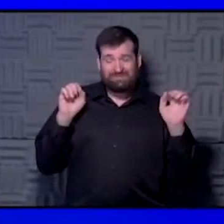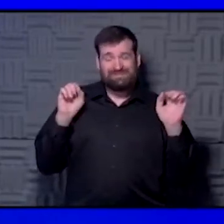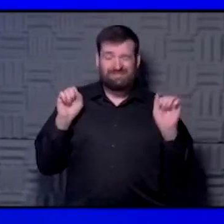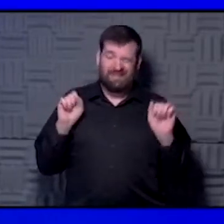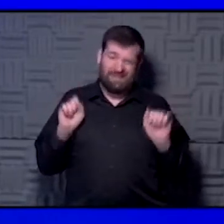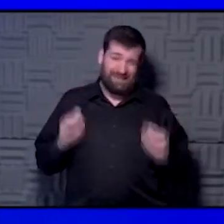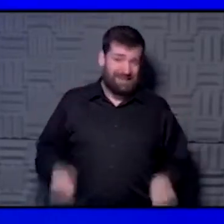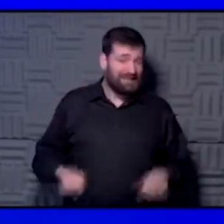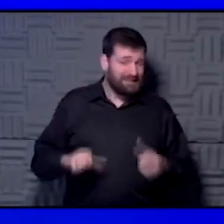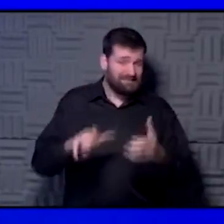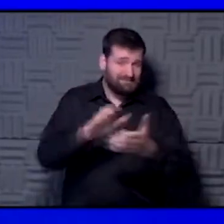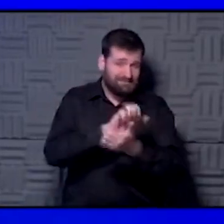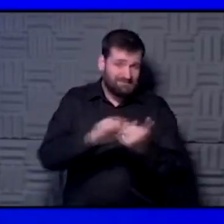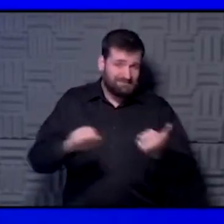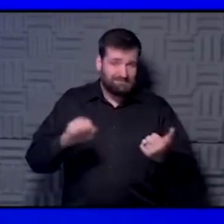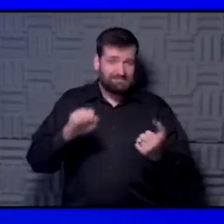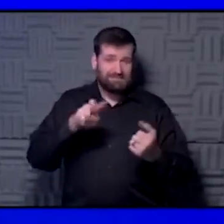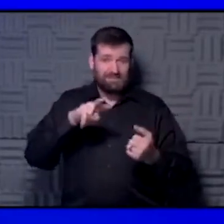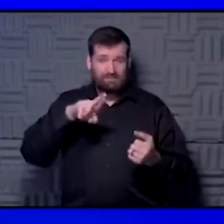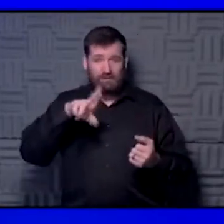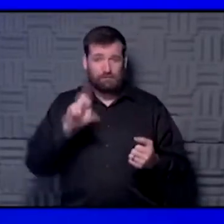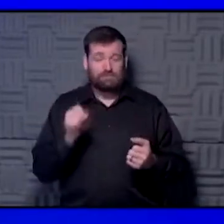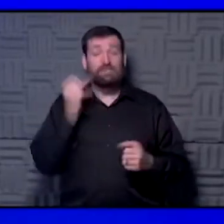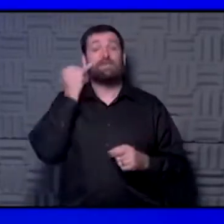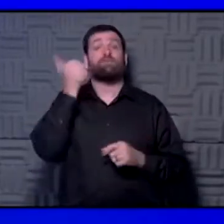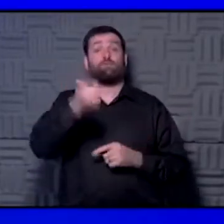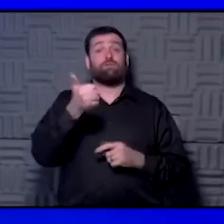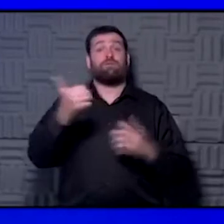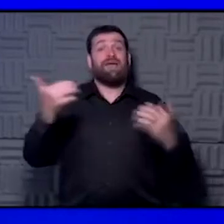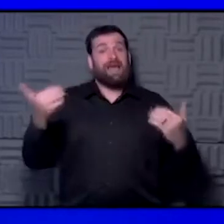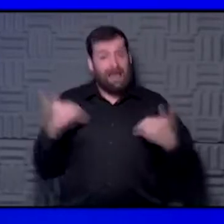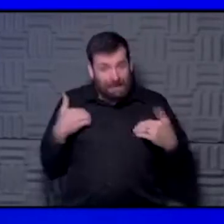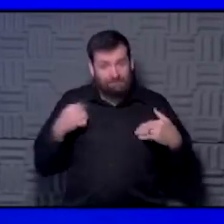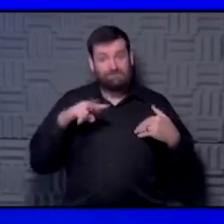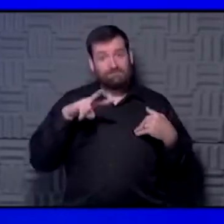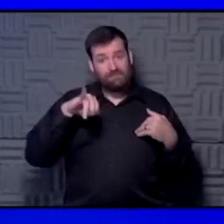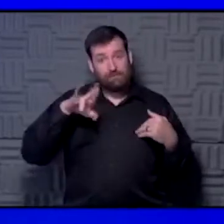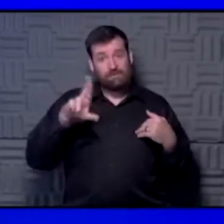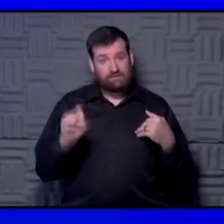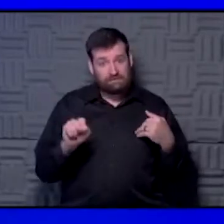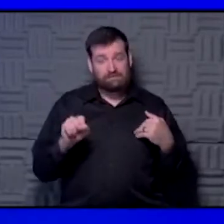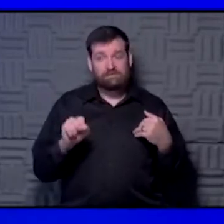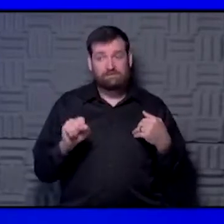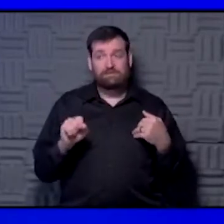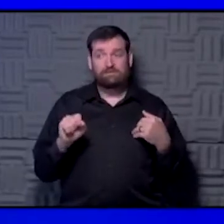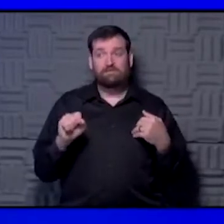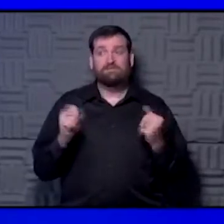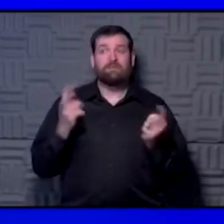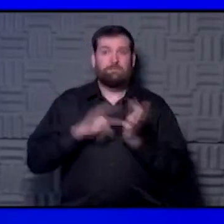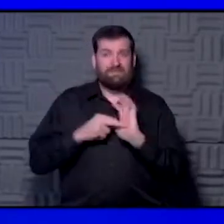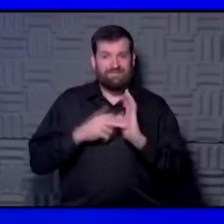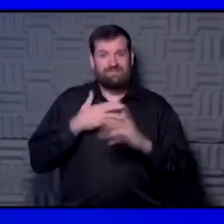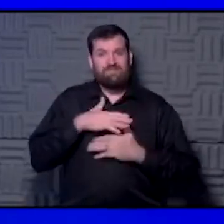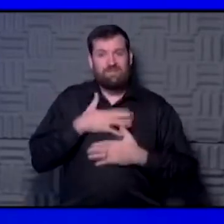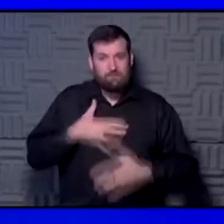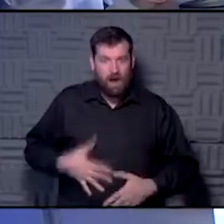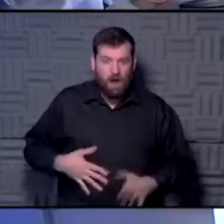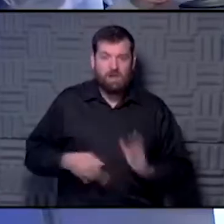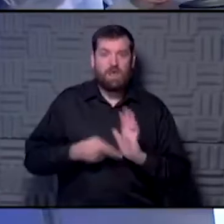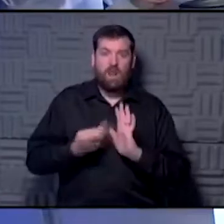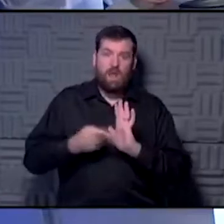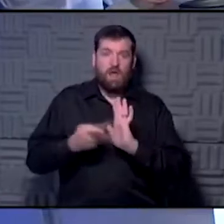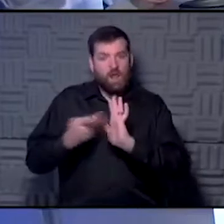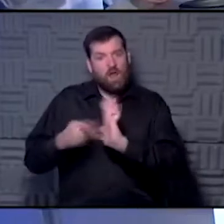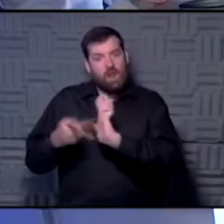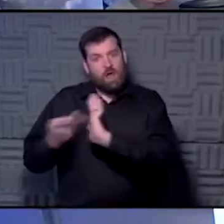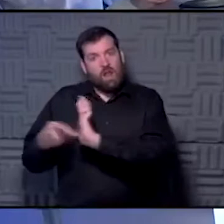I don't think if you are infected with the virus, you are replicating and pumping out so much virus,